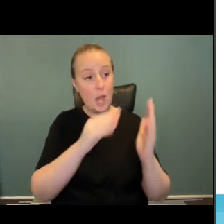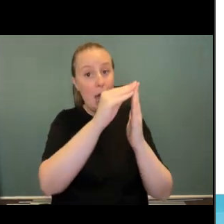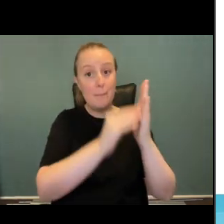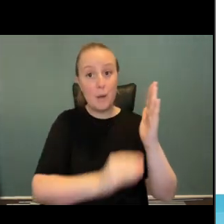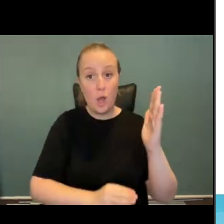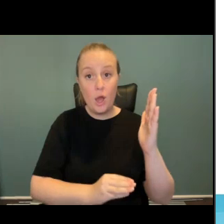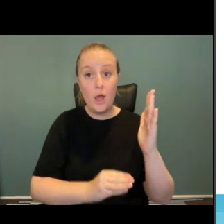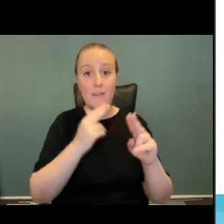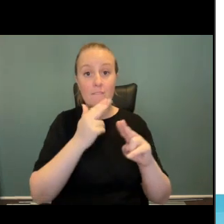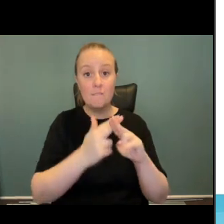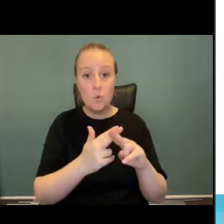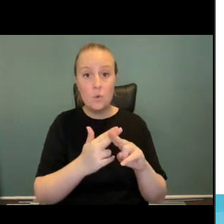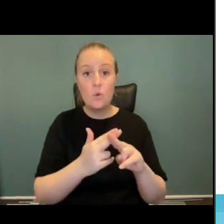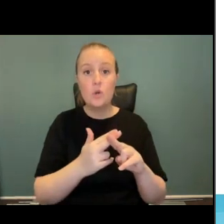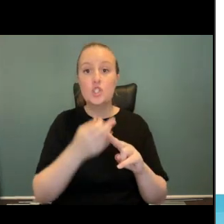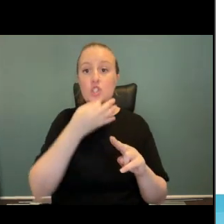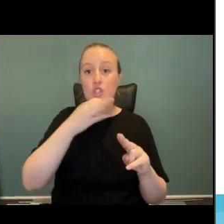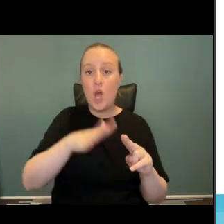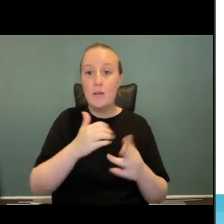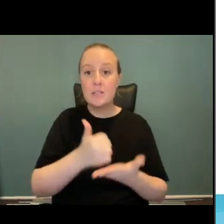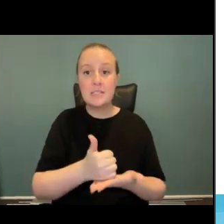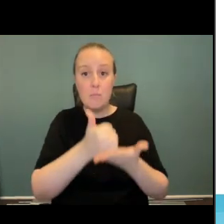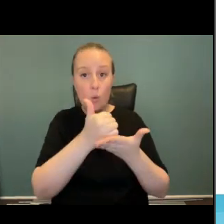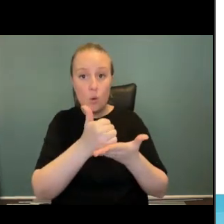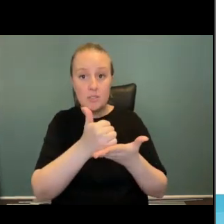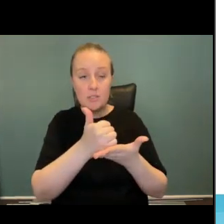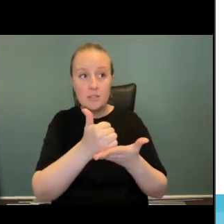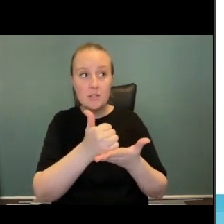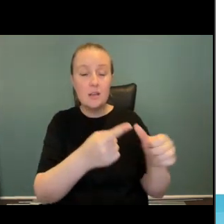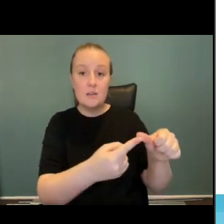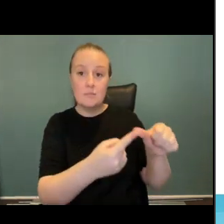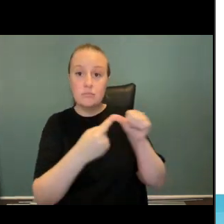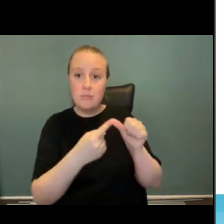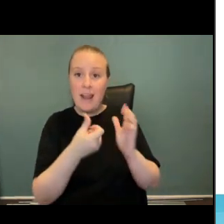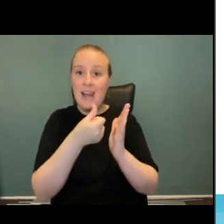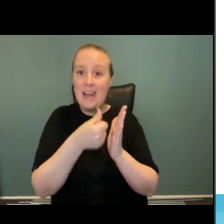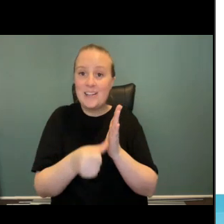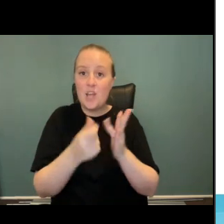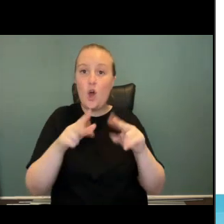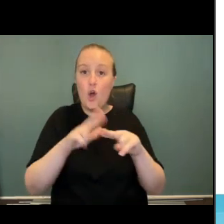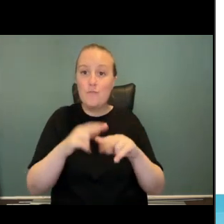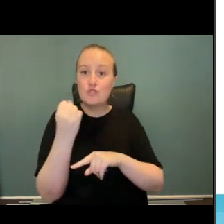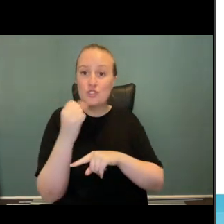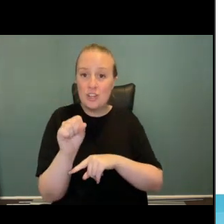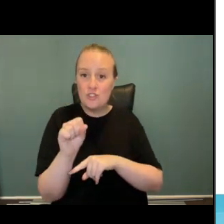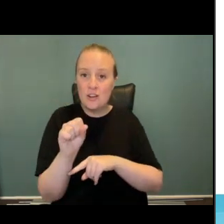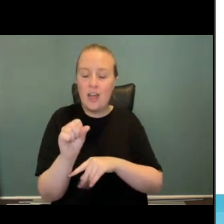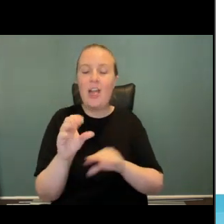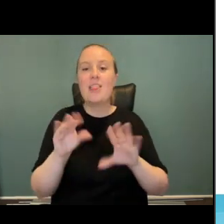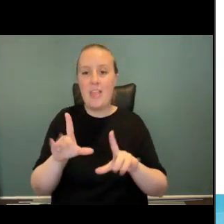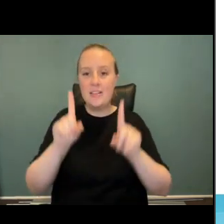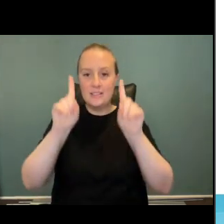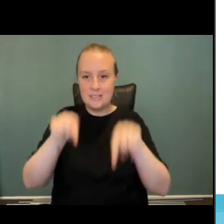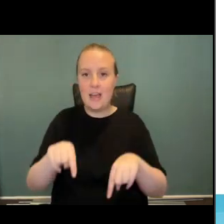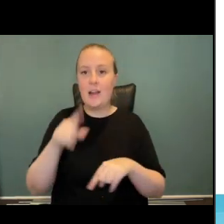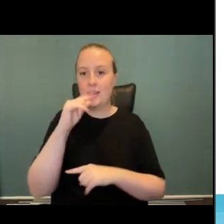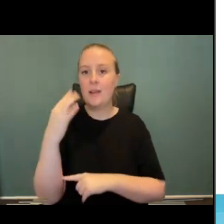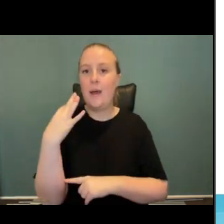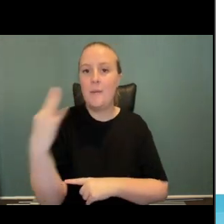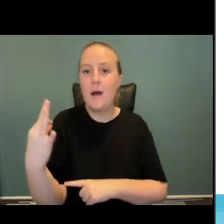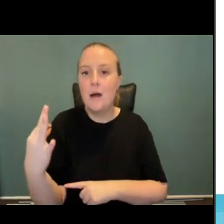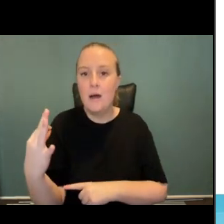of rejection, we can apply. And we have been strongly encouraging mums to do this at this early stage, because it is often